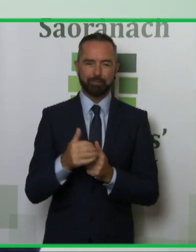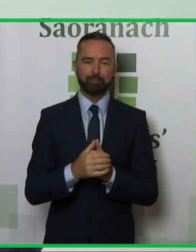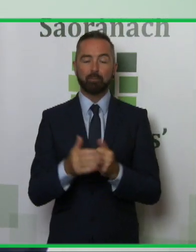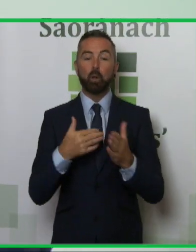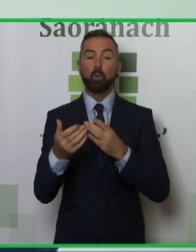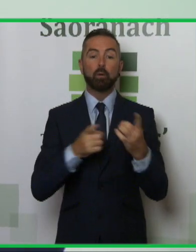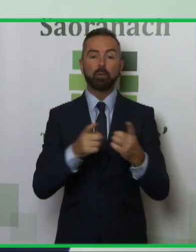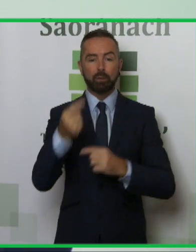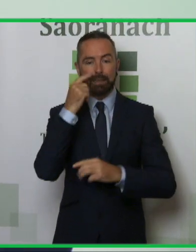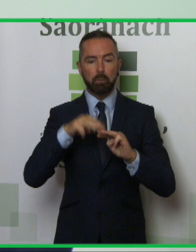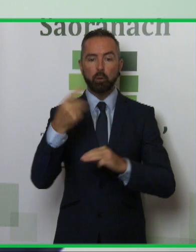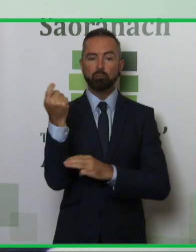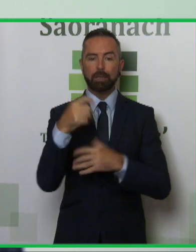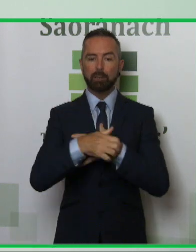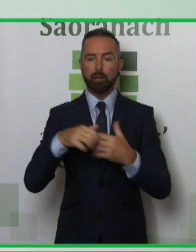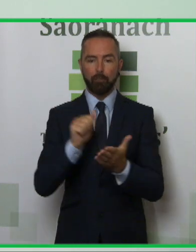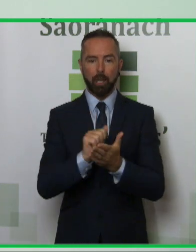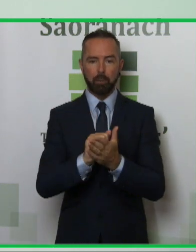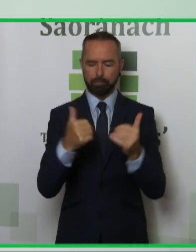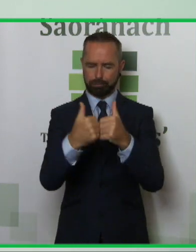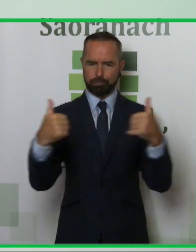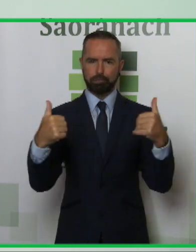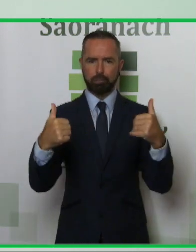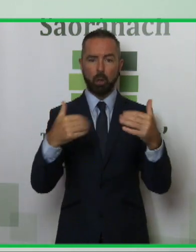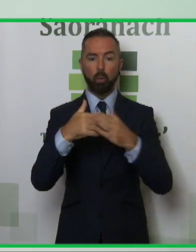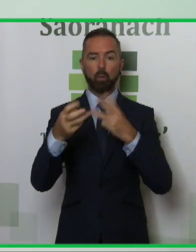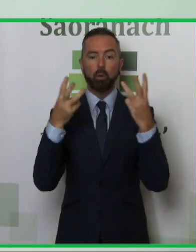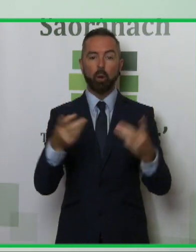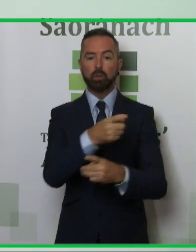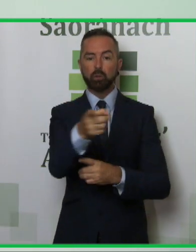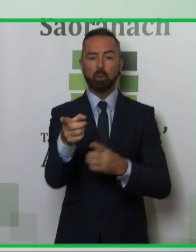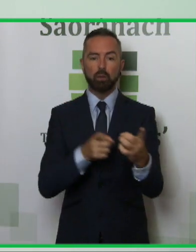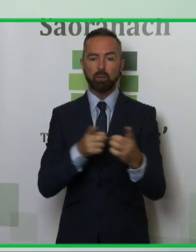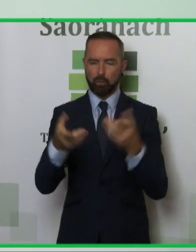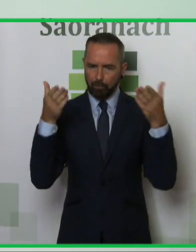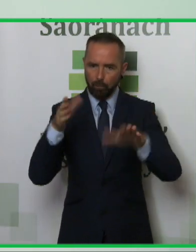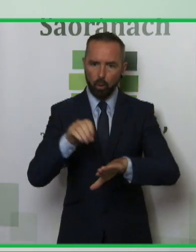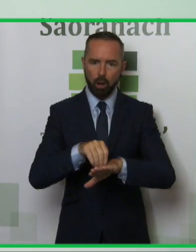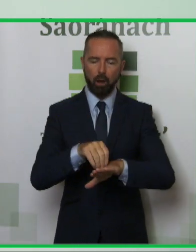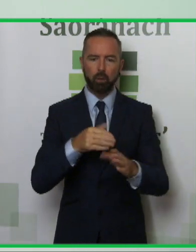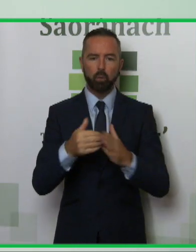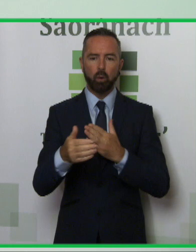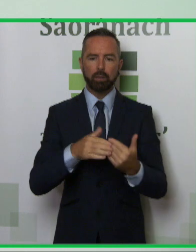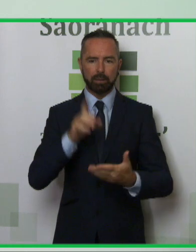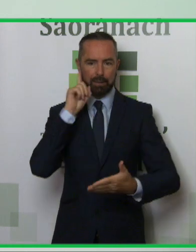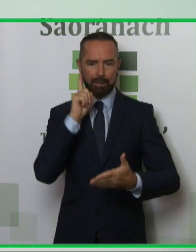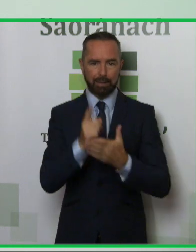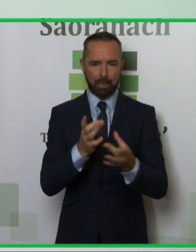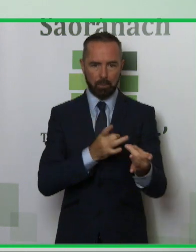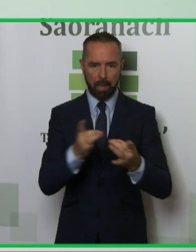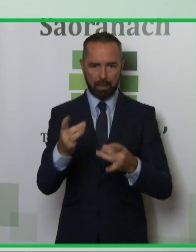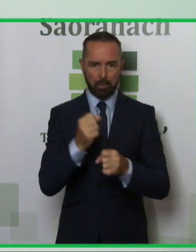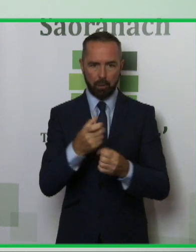draft ballot paper, is we split that out. So as Paul says, what we want you to do is focus on the decision making around